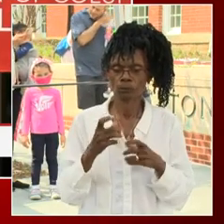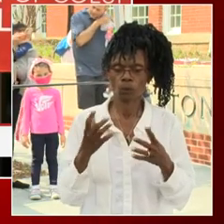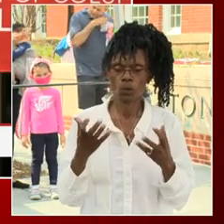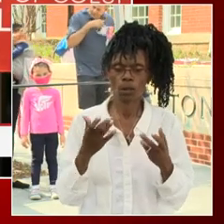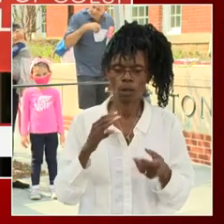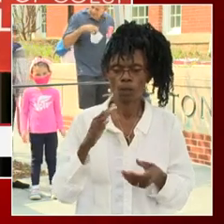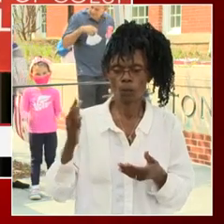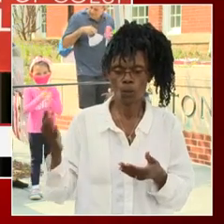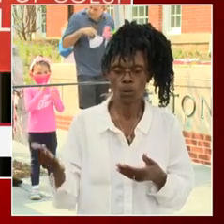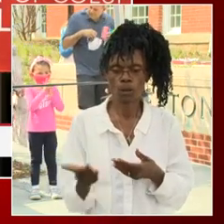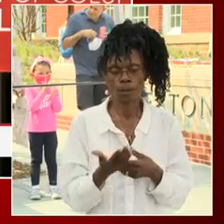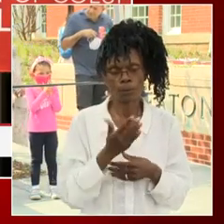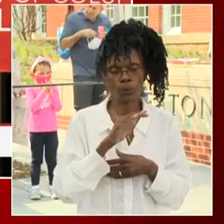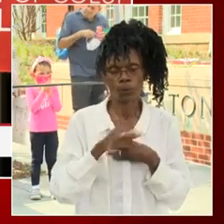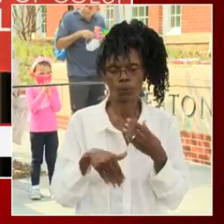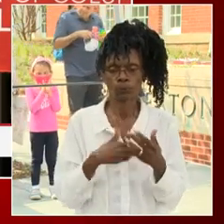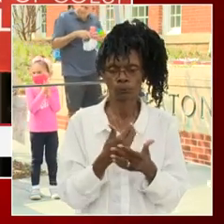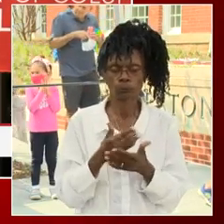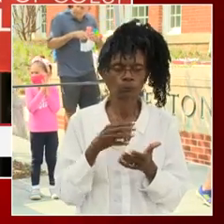them a big round of applause.